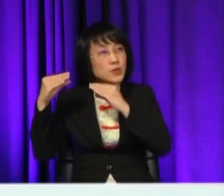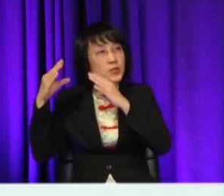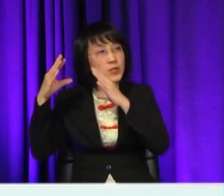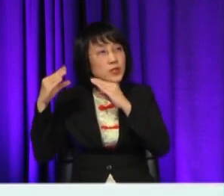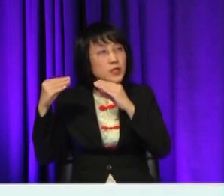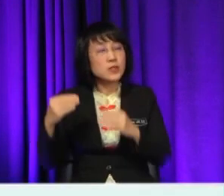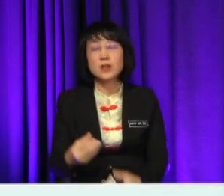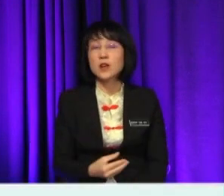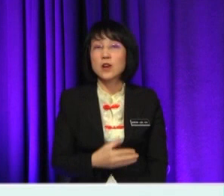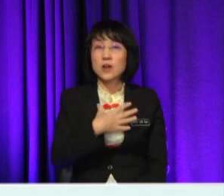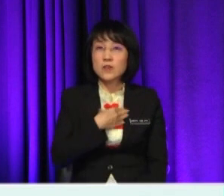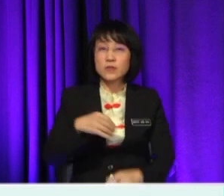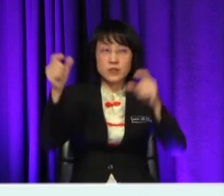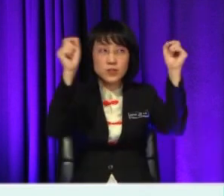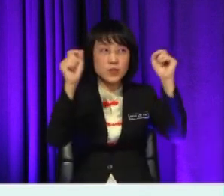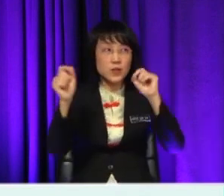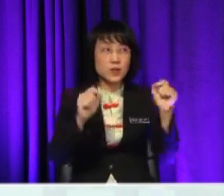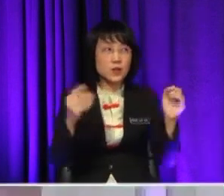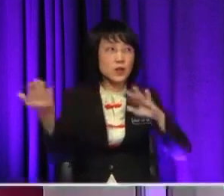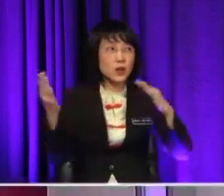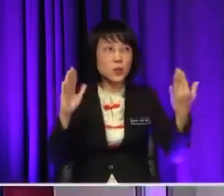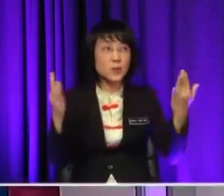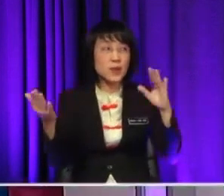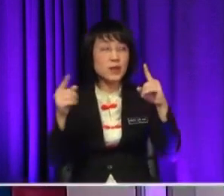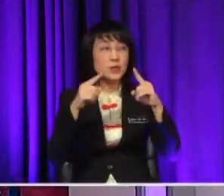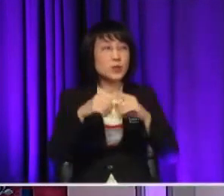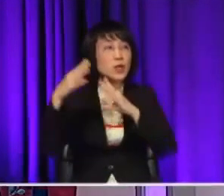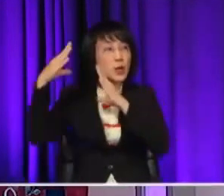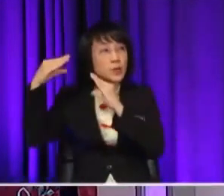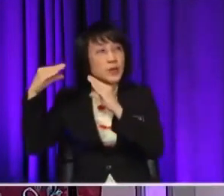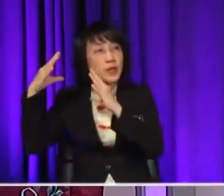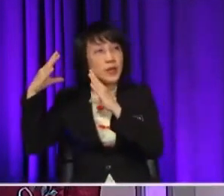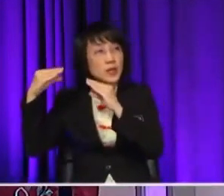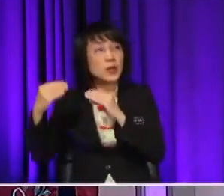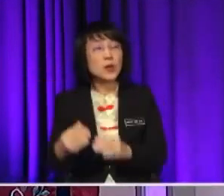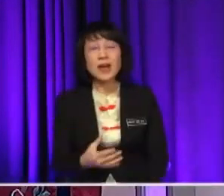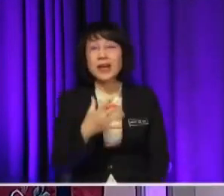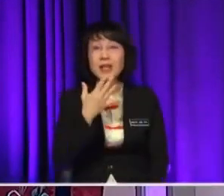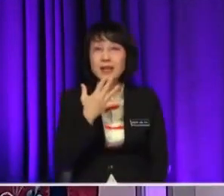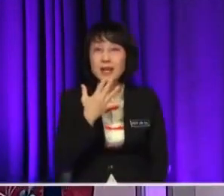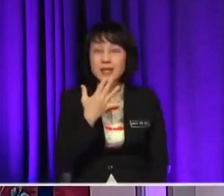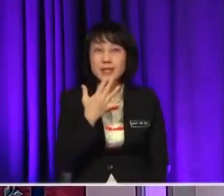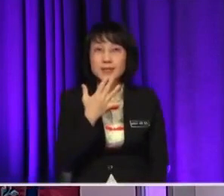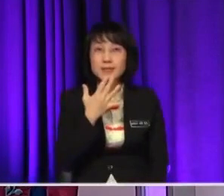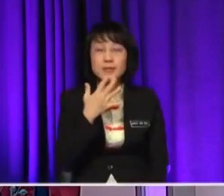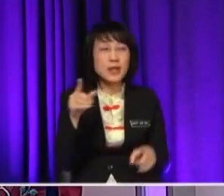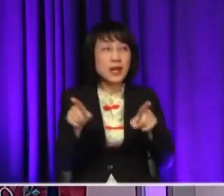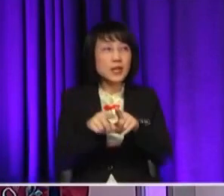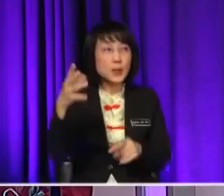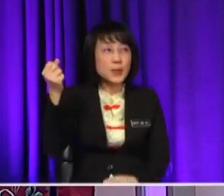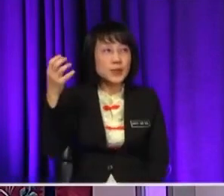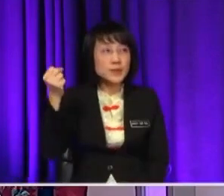being compared to a pillow as well as the color. Okay. Right. And this